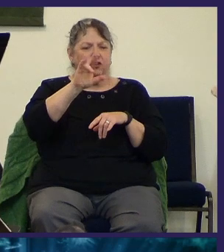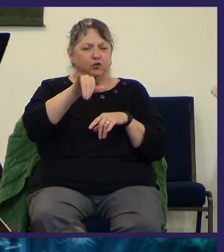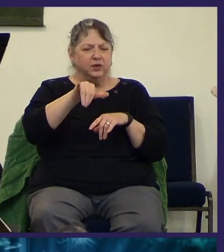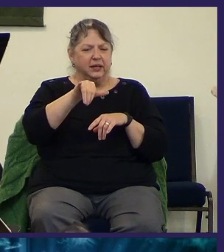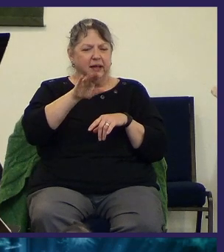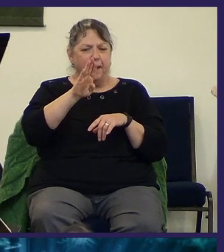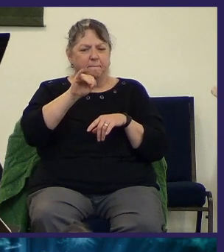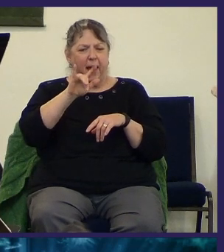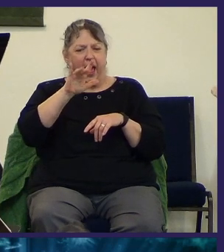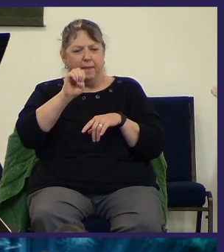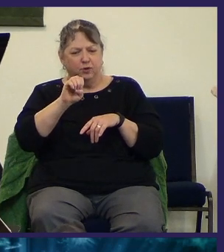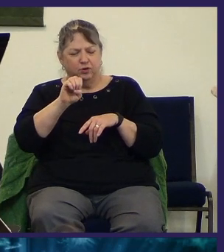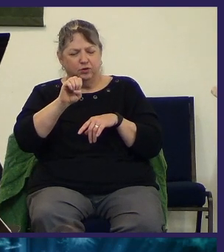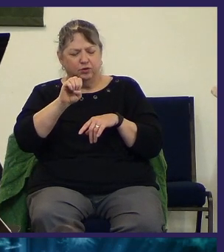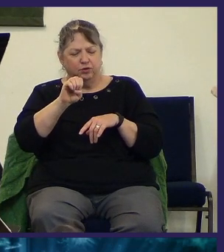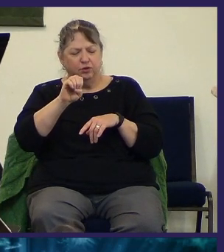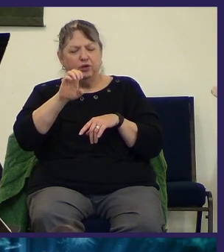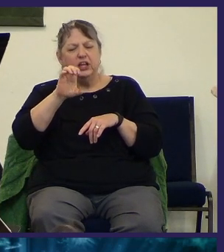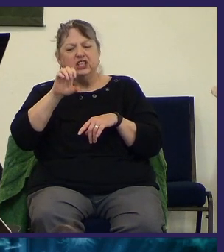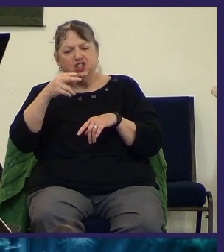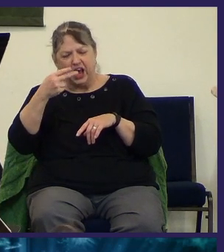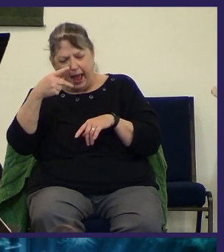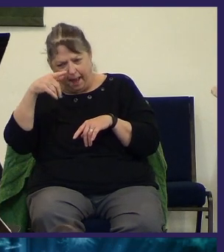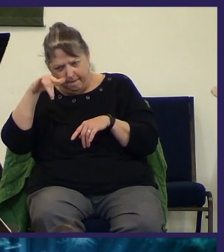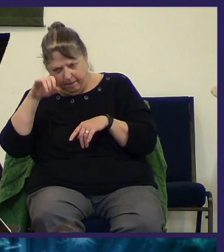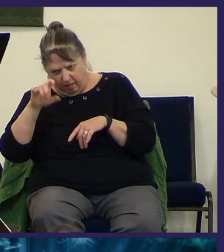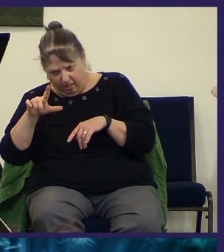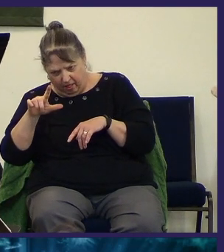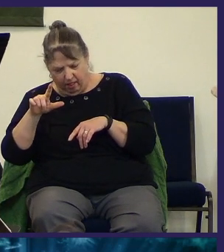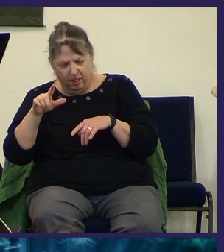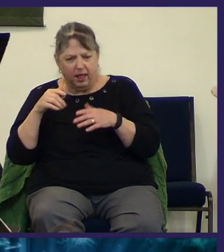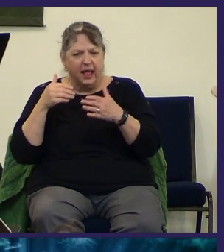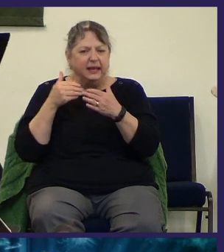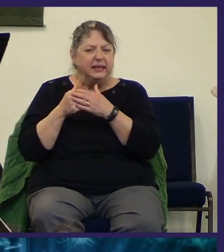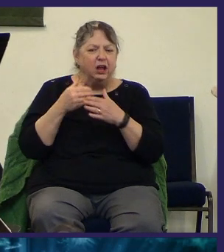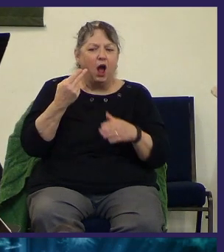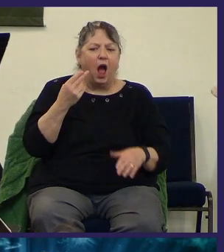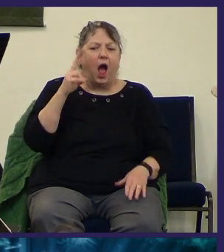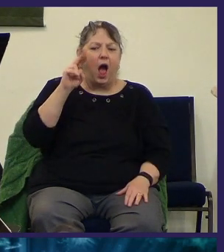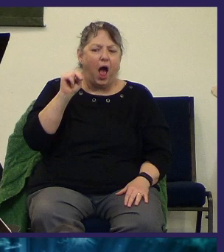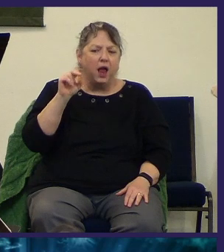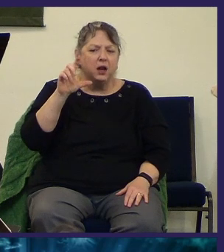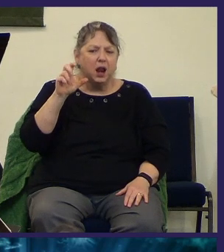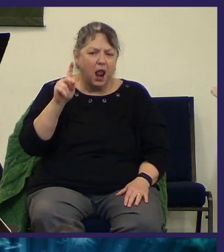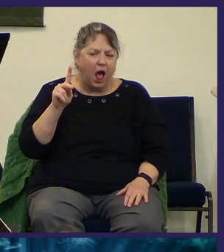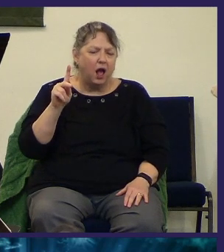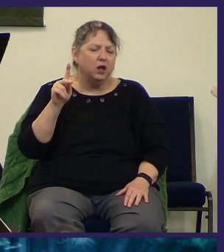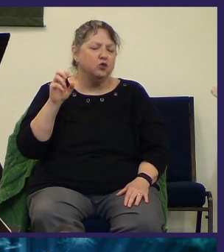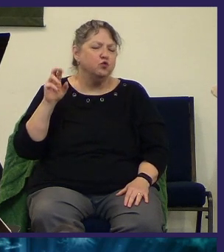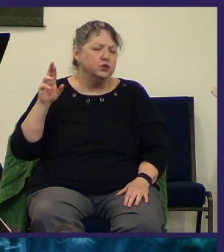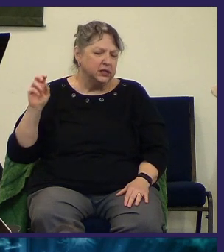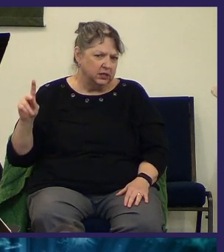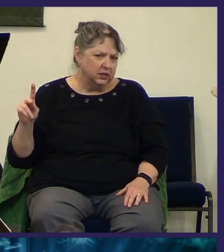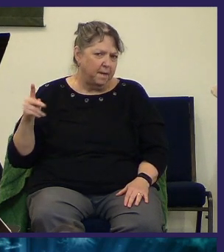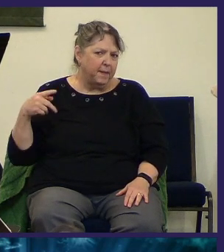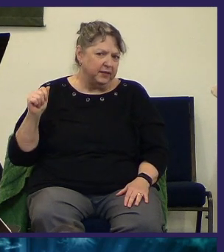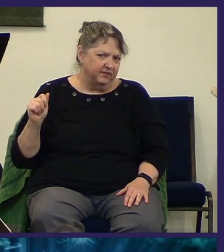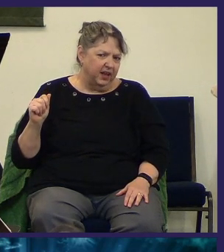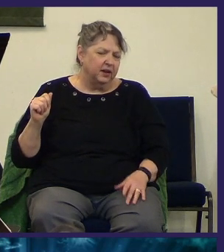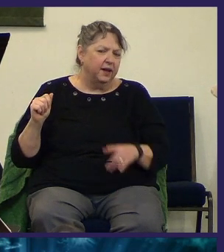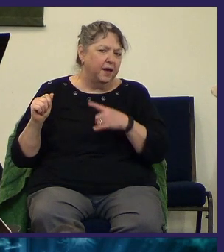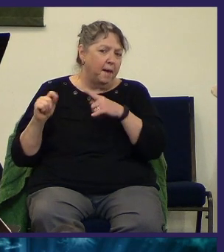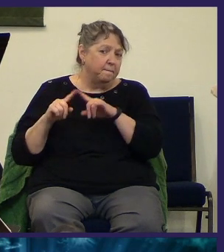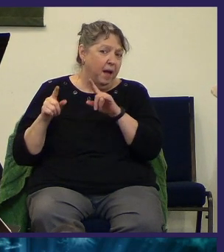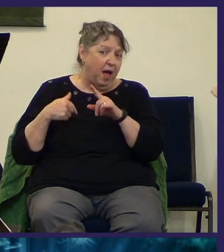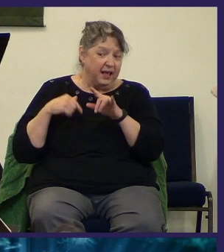20 plus years i called out my home church and i also feel the privilege to go out and speak to other churches